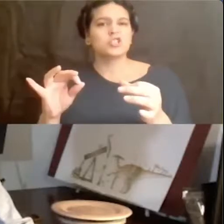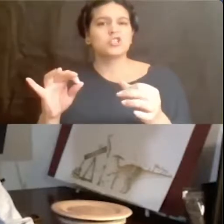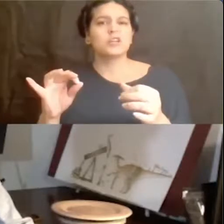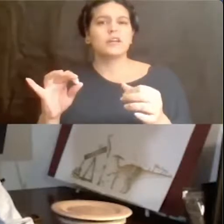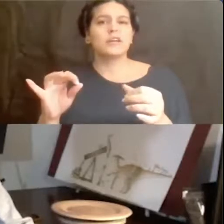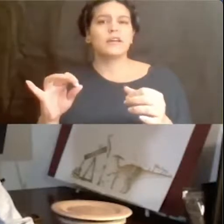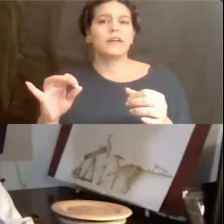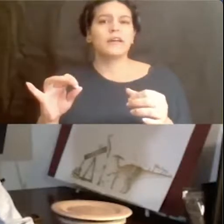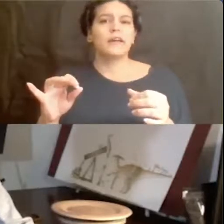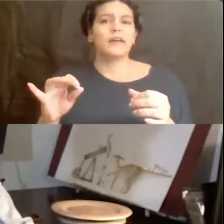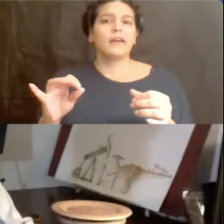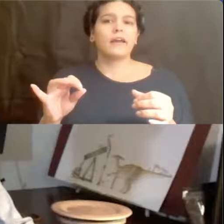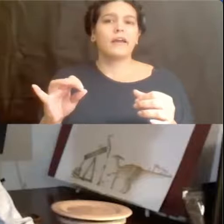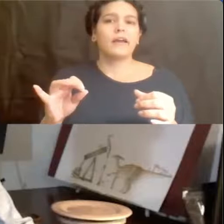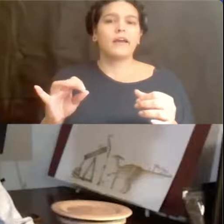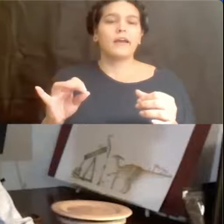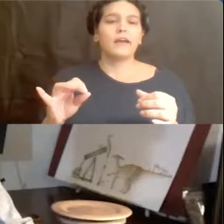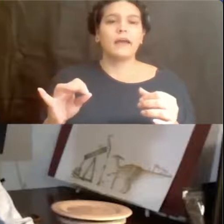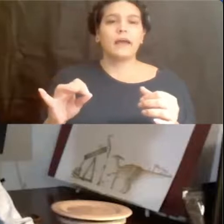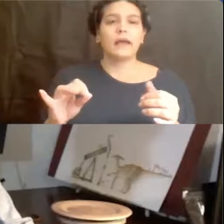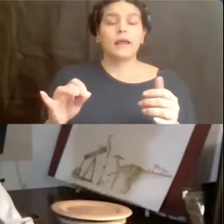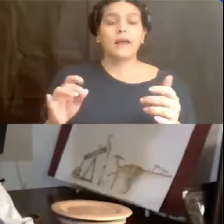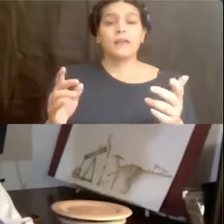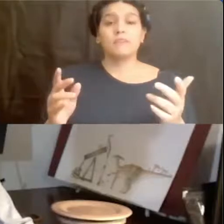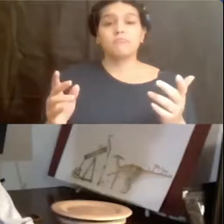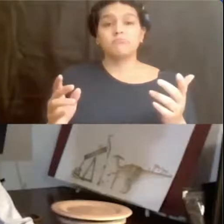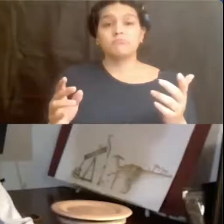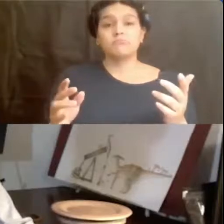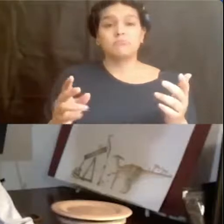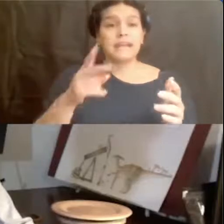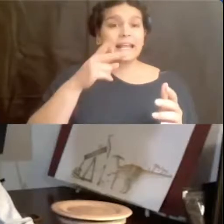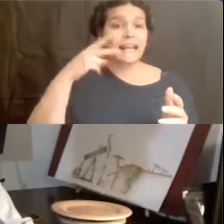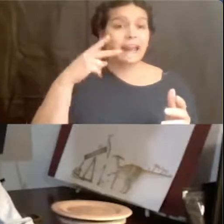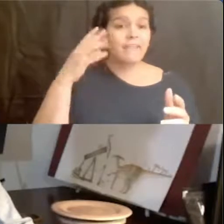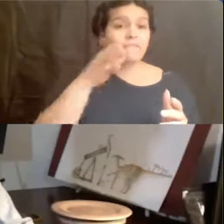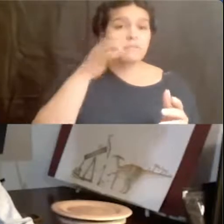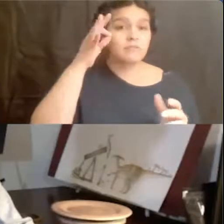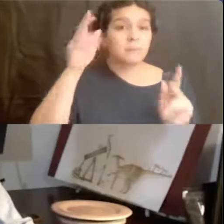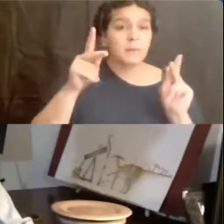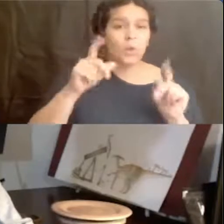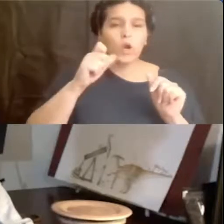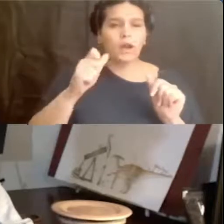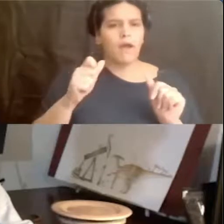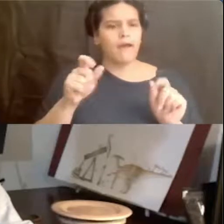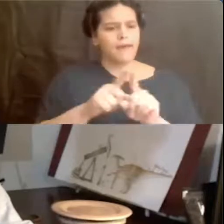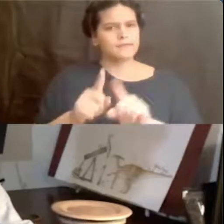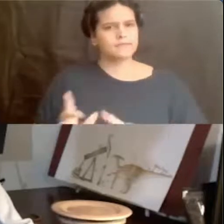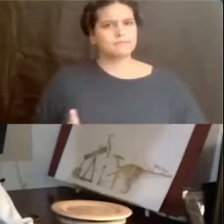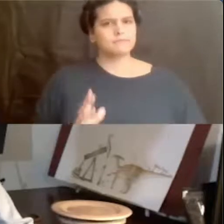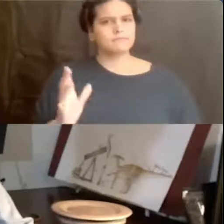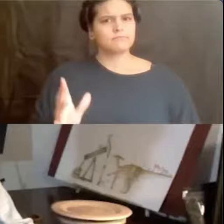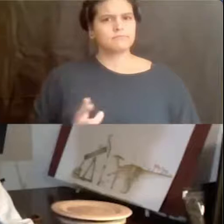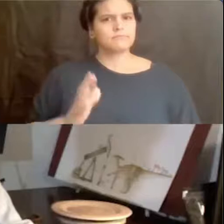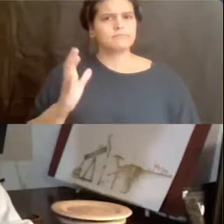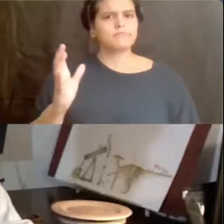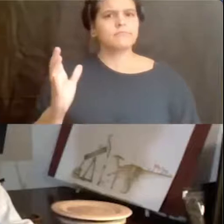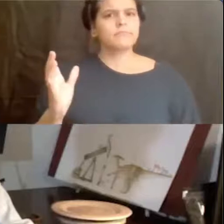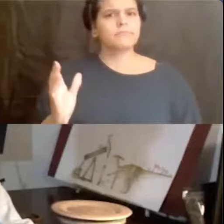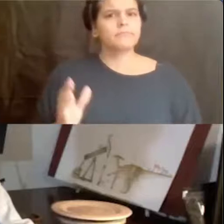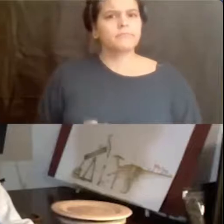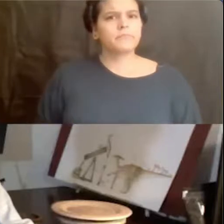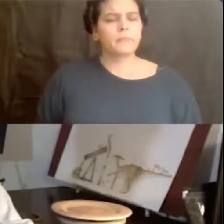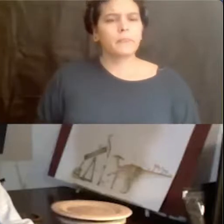people, we're not as civilized, we're not as good as other people. And so those kinds